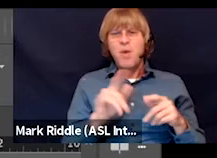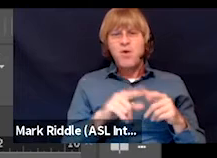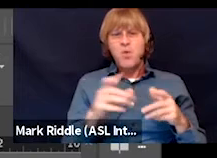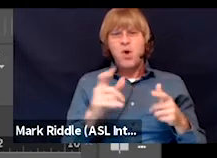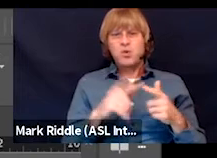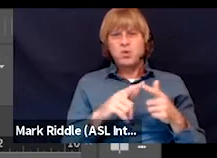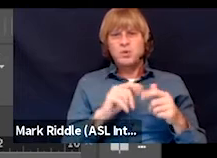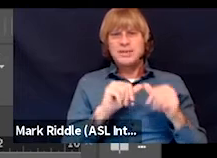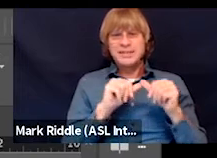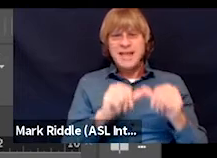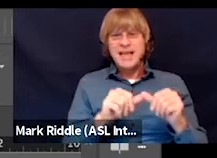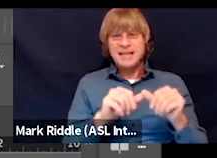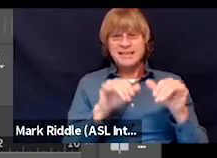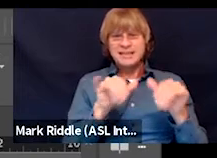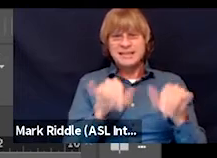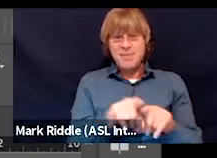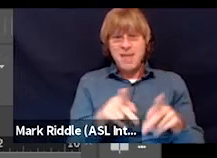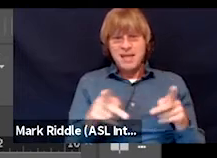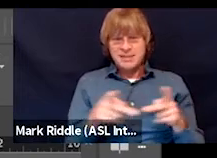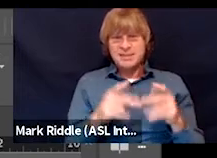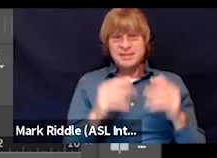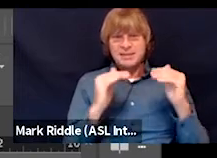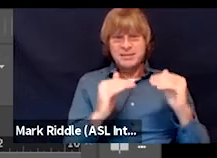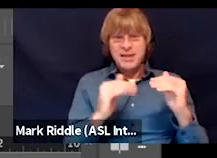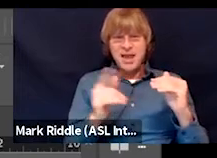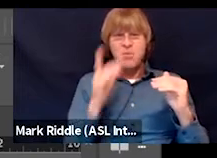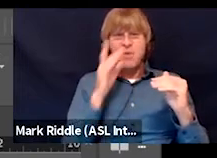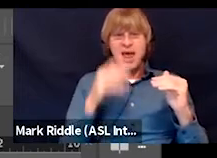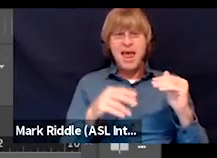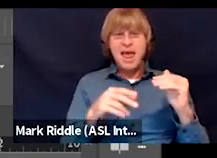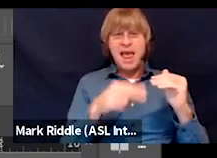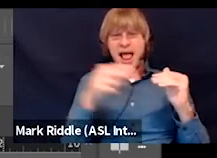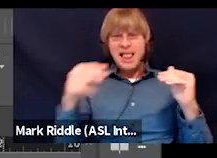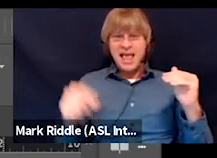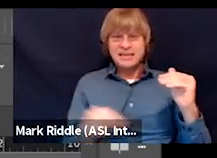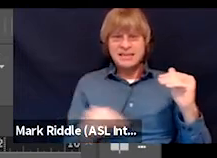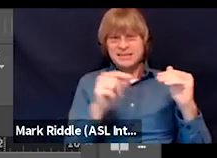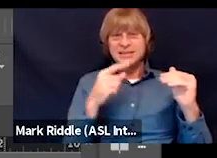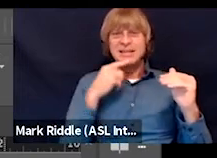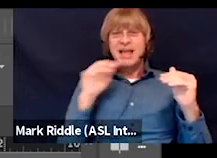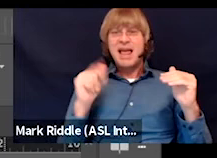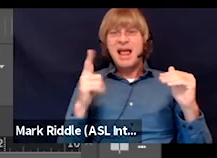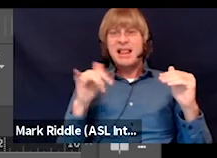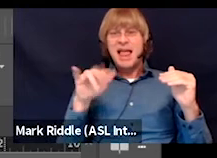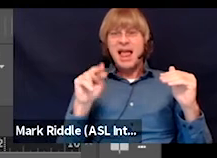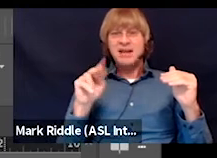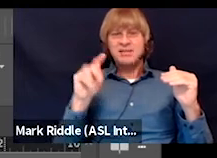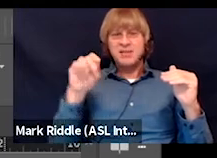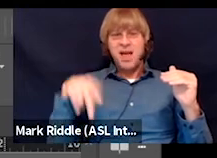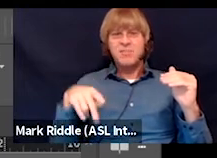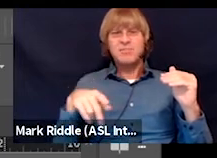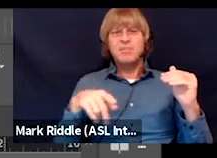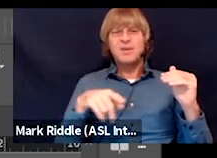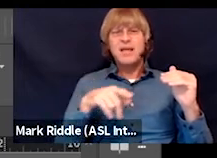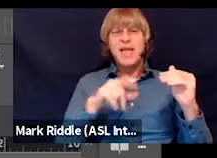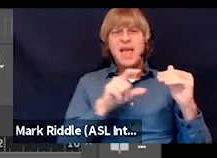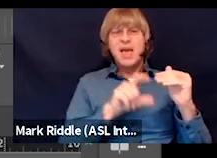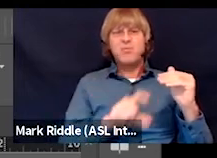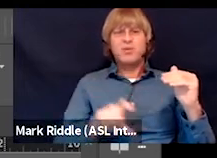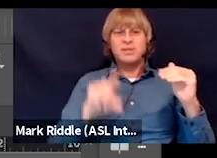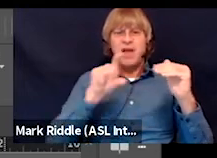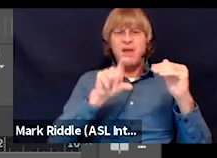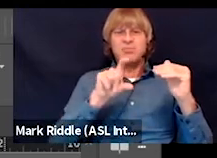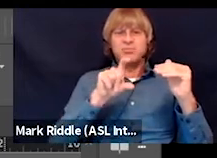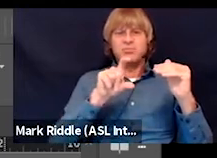want to stay stationary, it highlights that. And now when you say align the top, it brings the